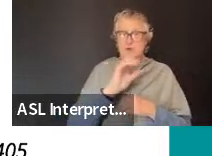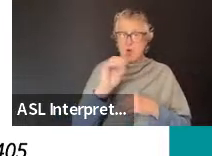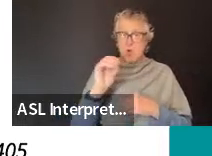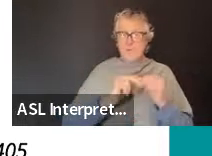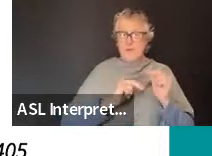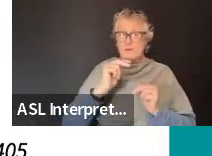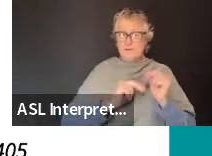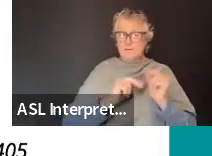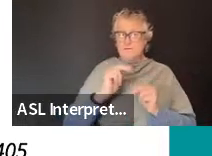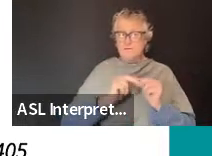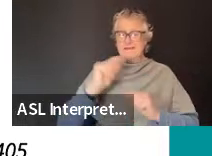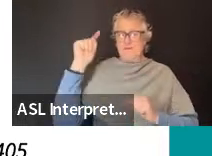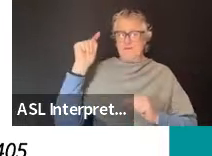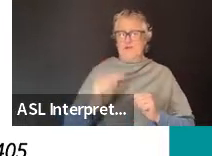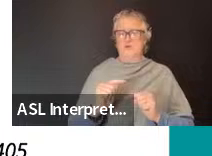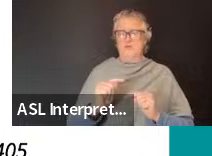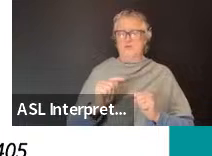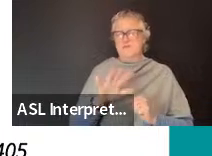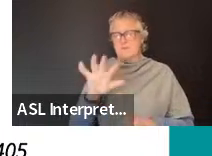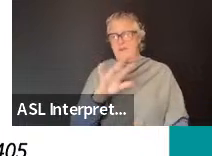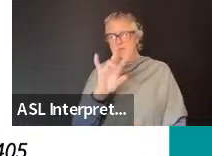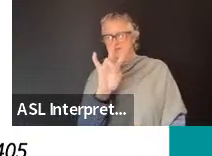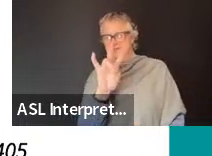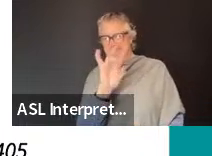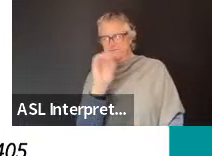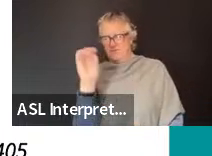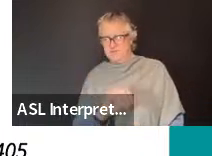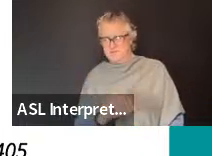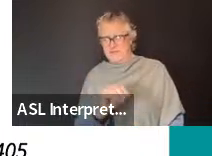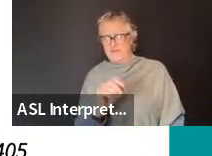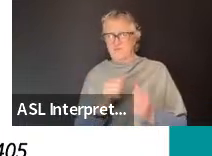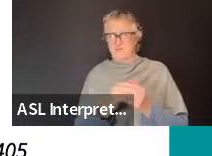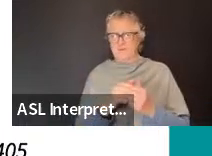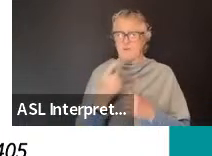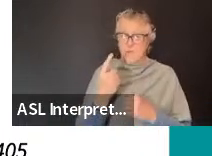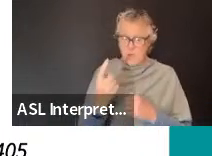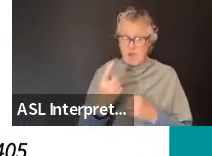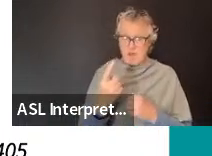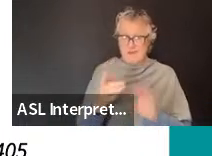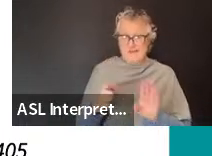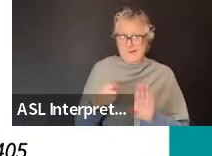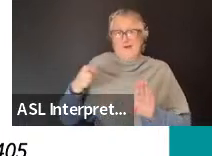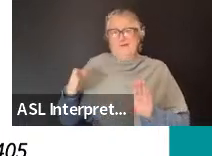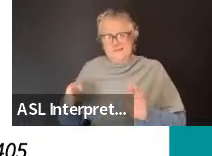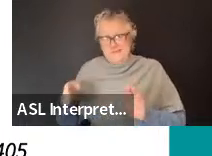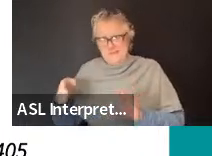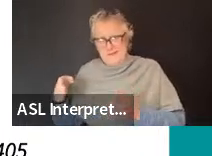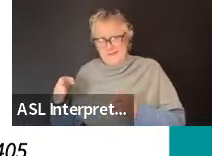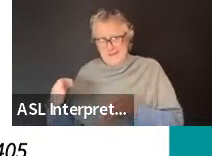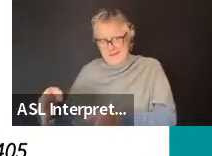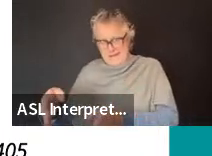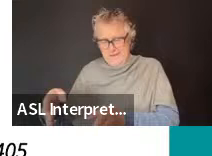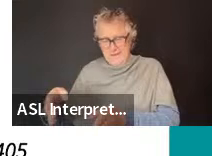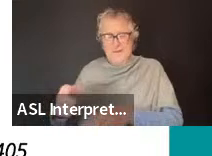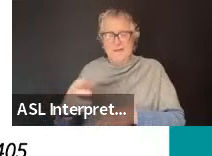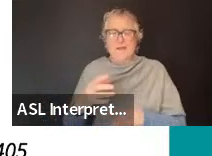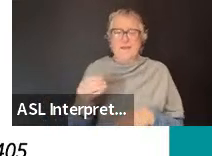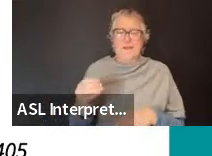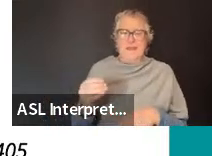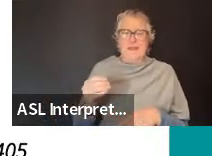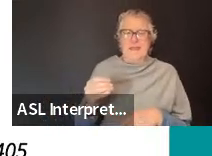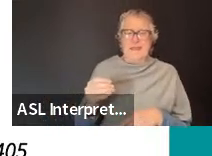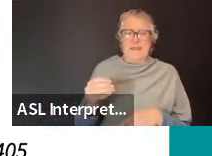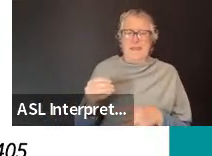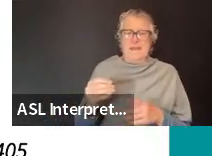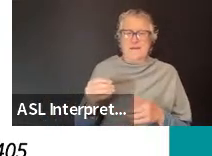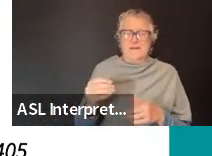or 7% with the modified LPA with 1 auxiliary lane, and then another 4 minutes or 8 minutes in total compared to the no